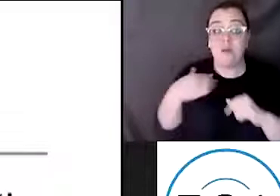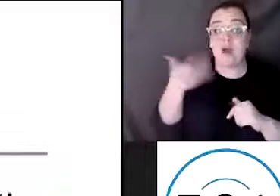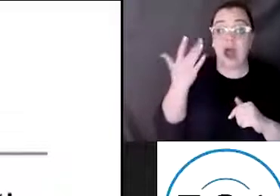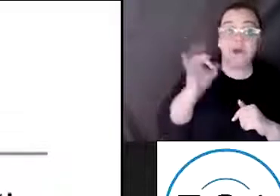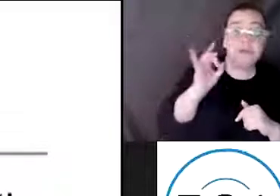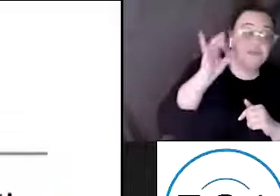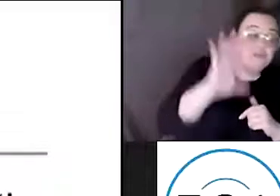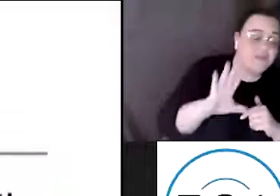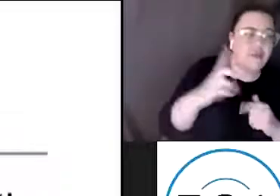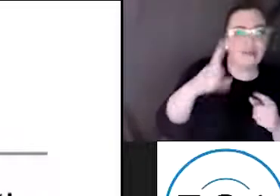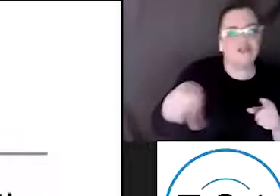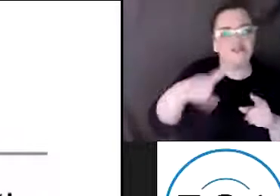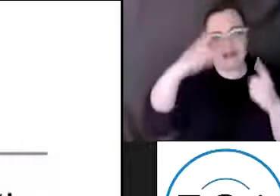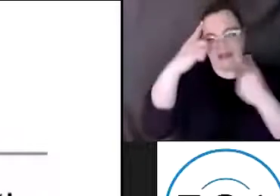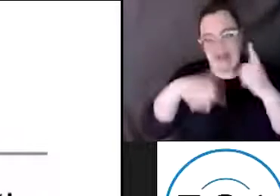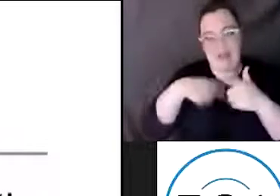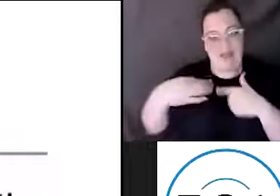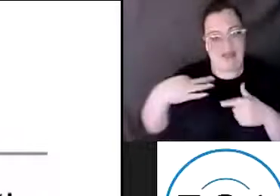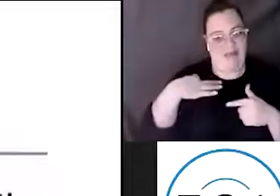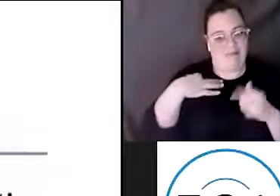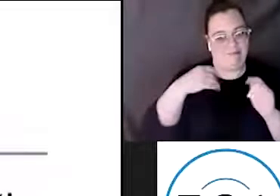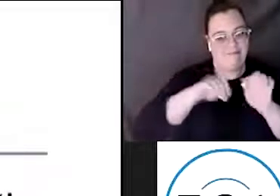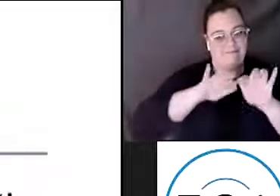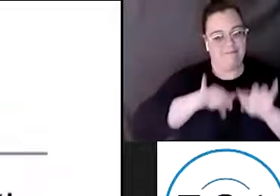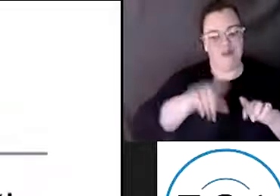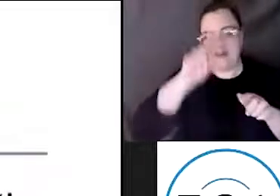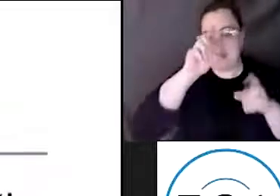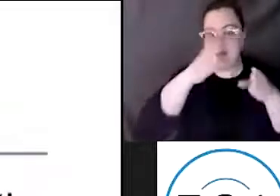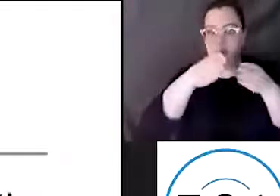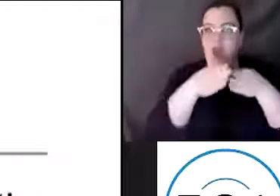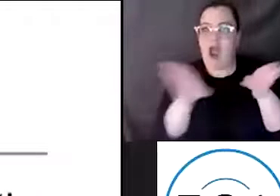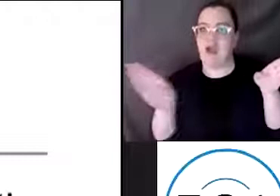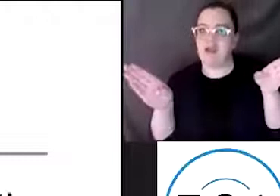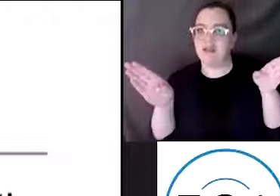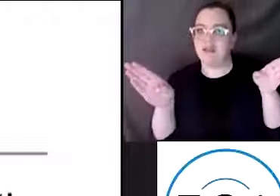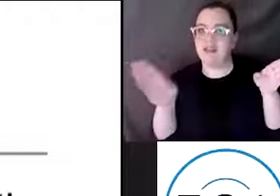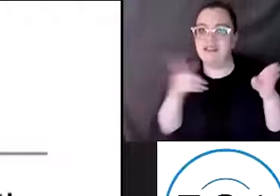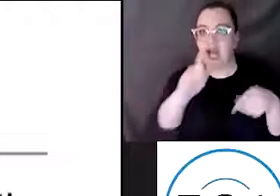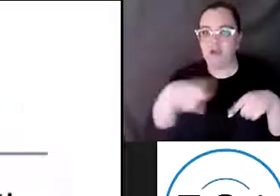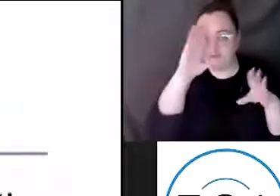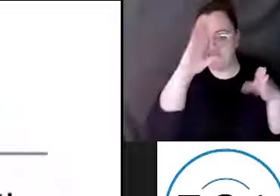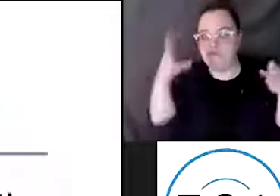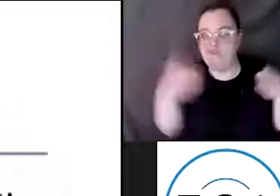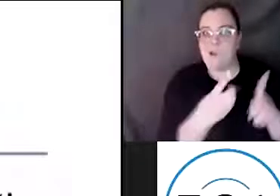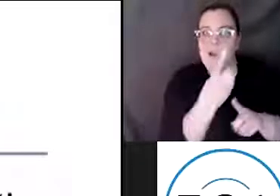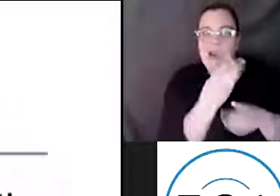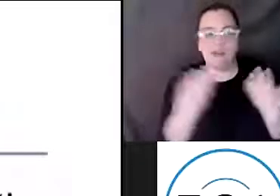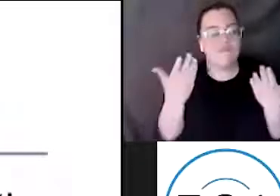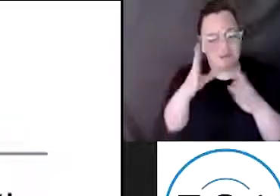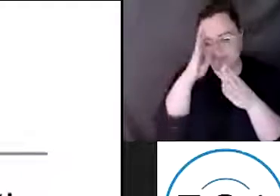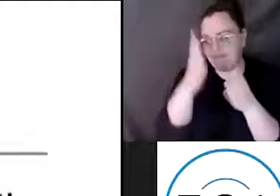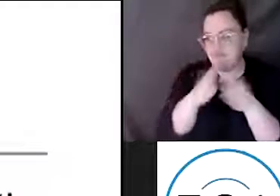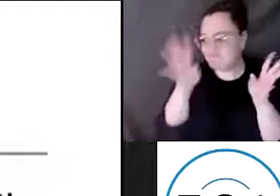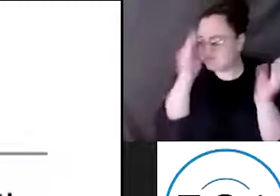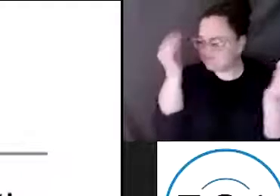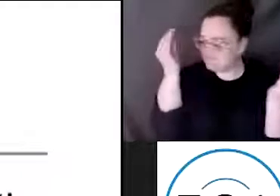putting your application together. Think broadly, because chances are there's a way to get that project funded, but you never know